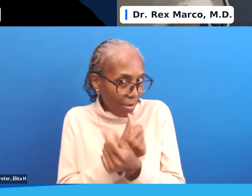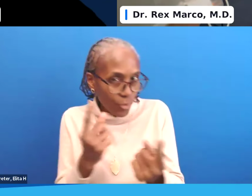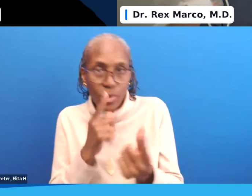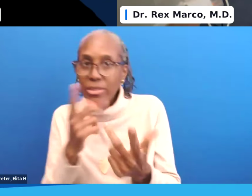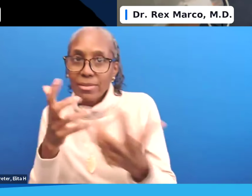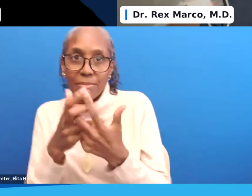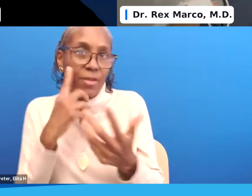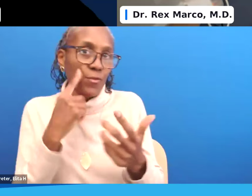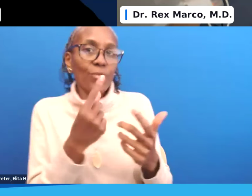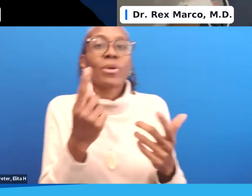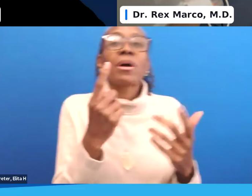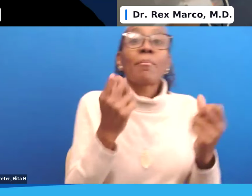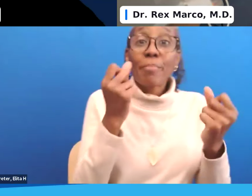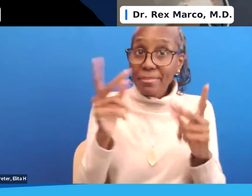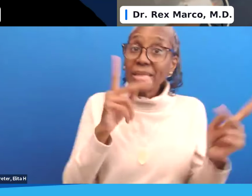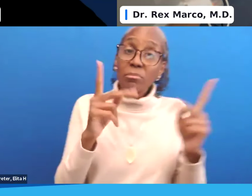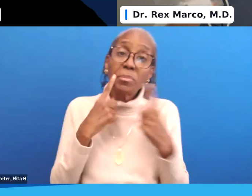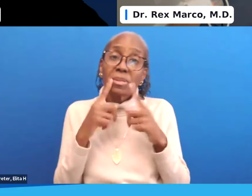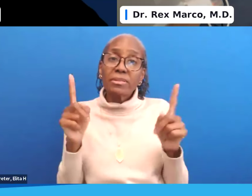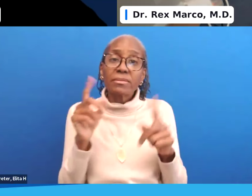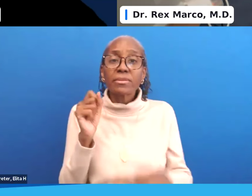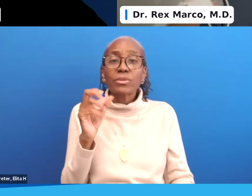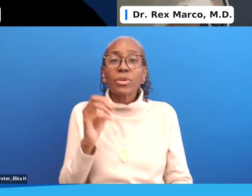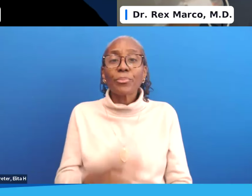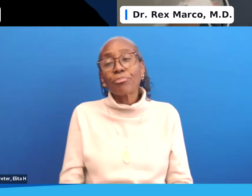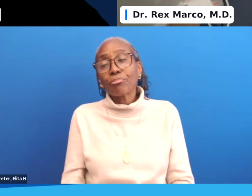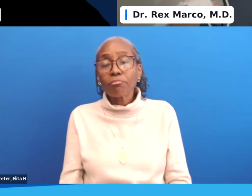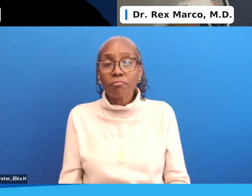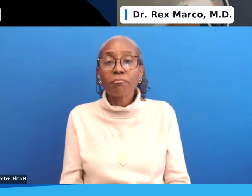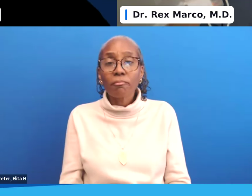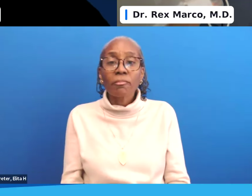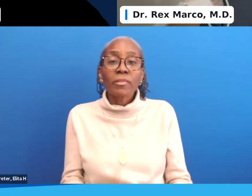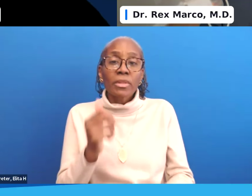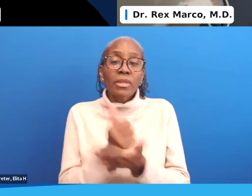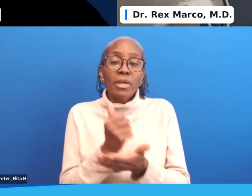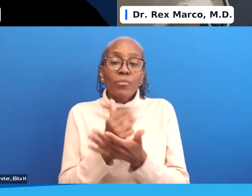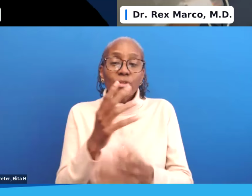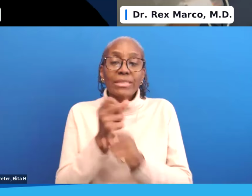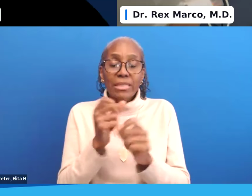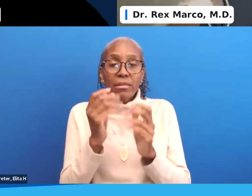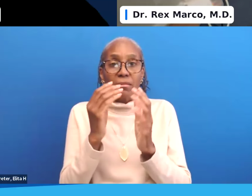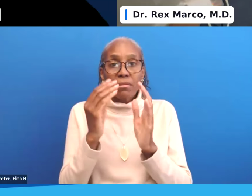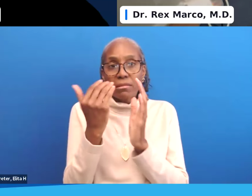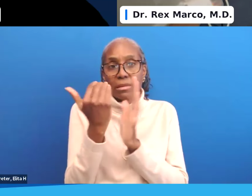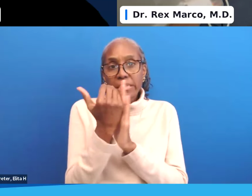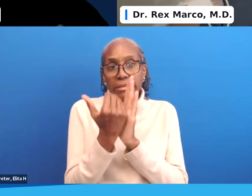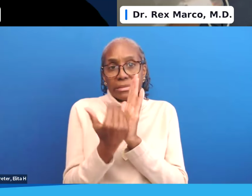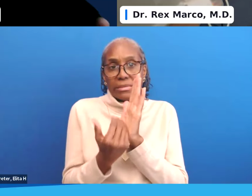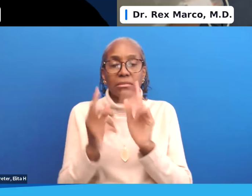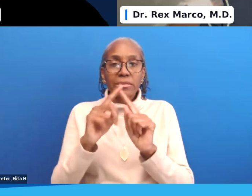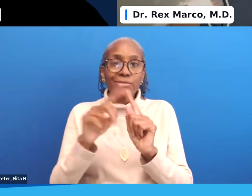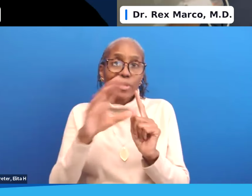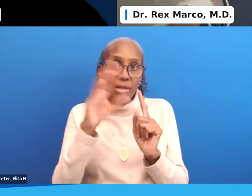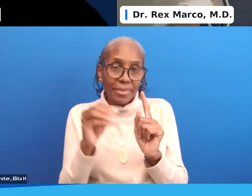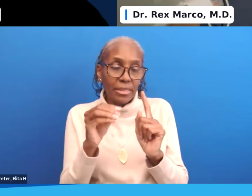for everyone, but it's right for a lot of people. And so that is very helpful to get that list of companies, and then you